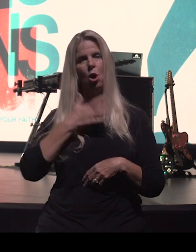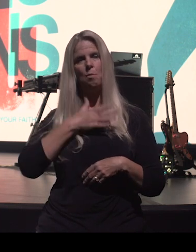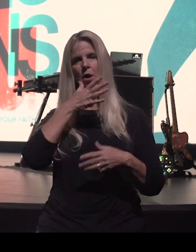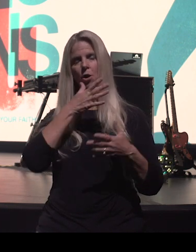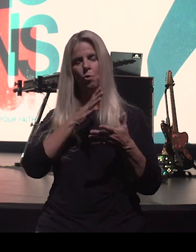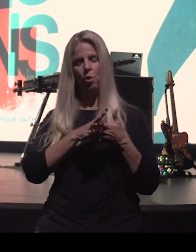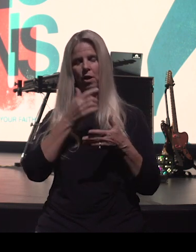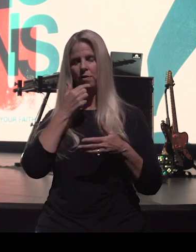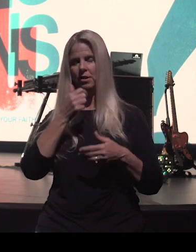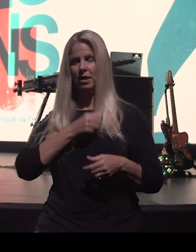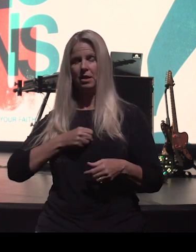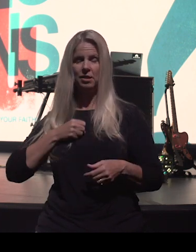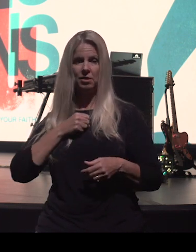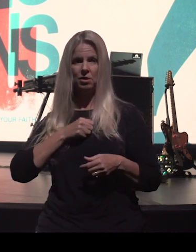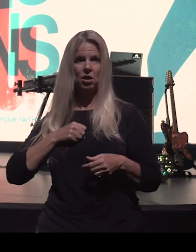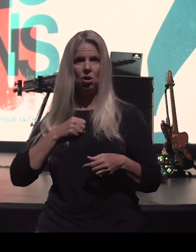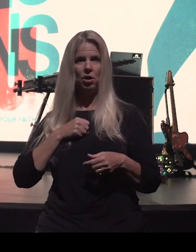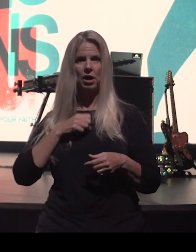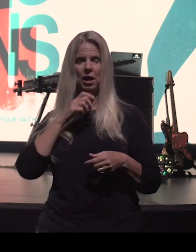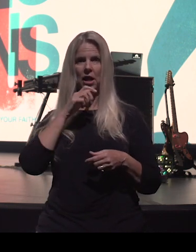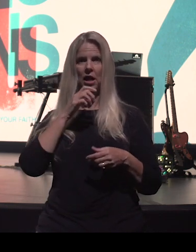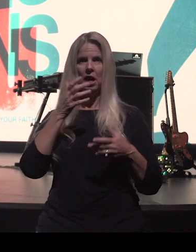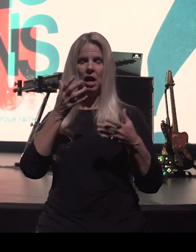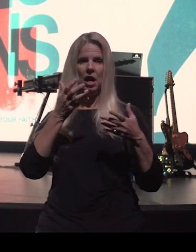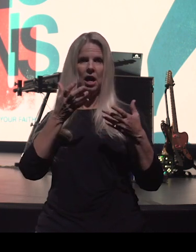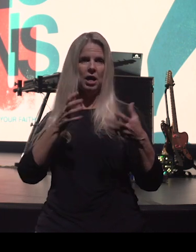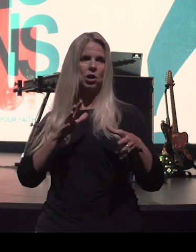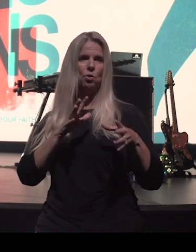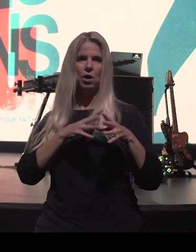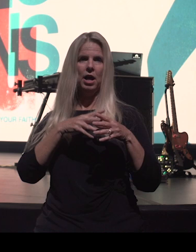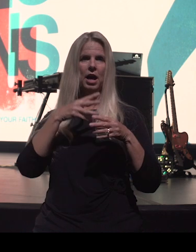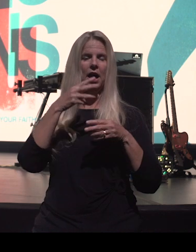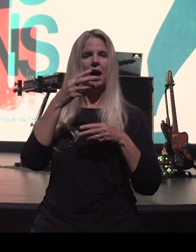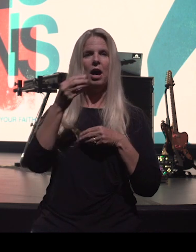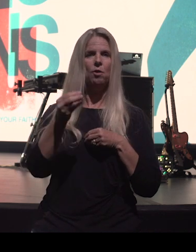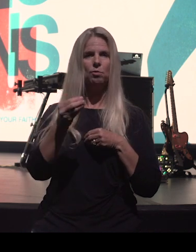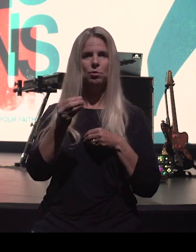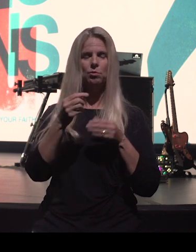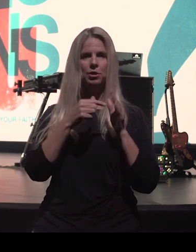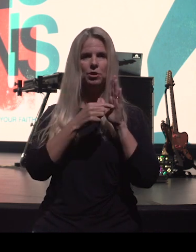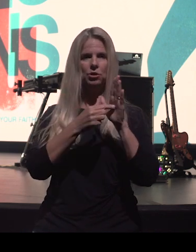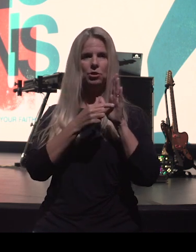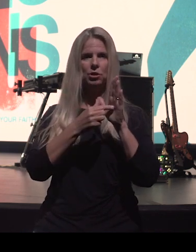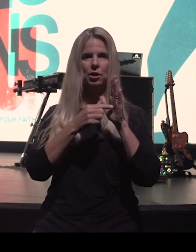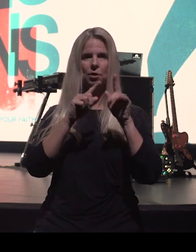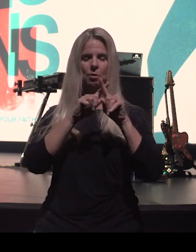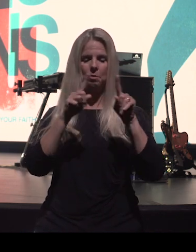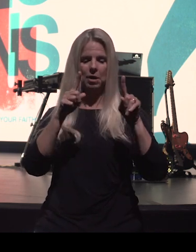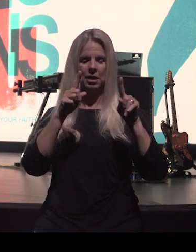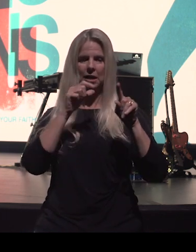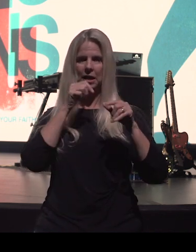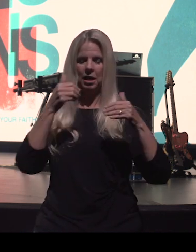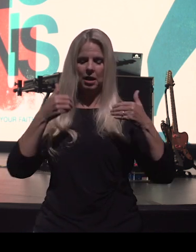because I don't want to outwardly project something and not deal with some things going on in my heart.